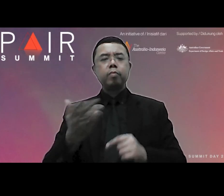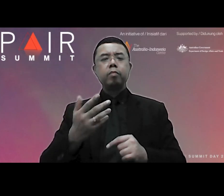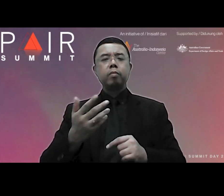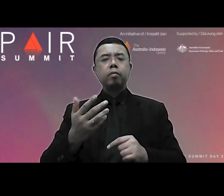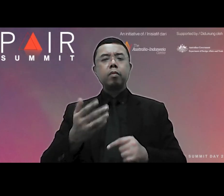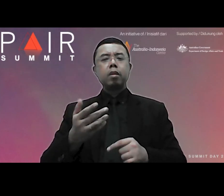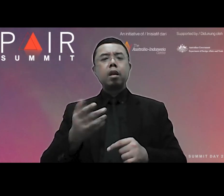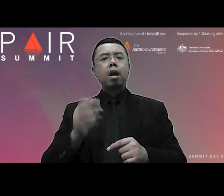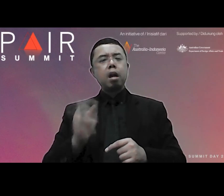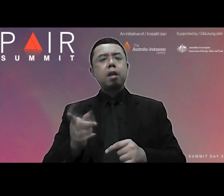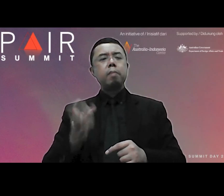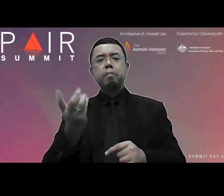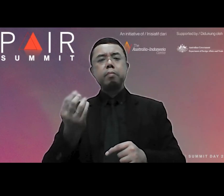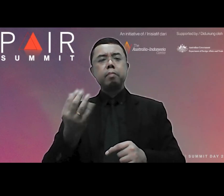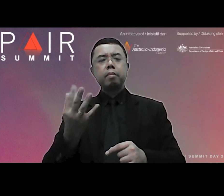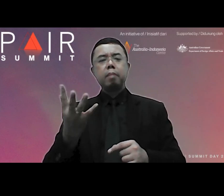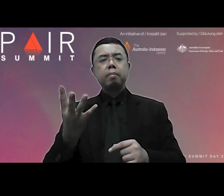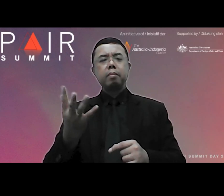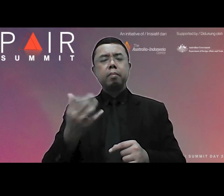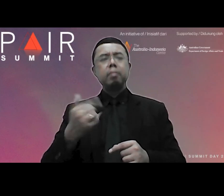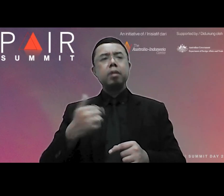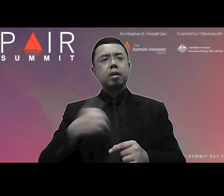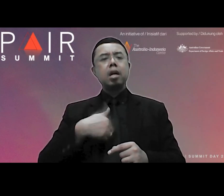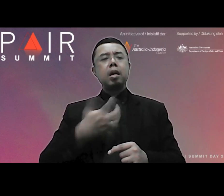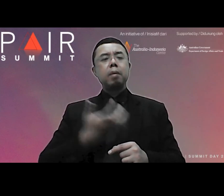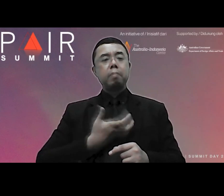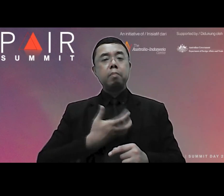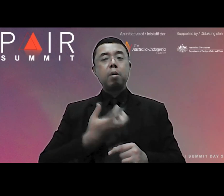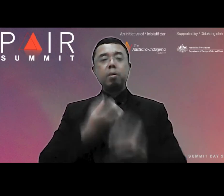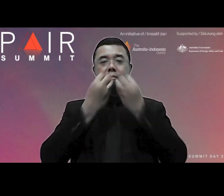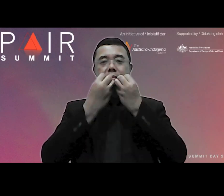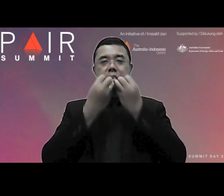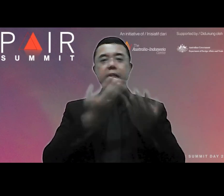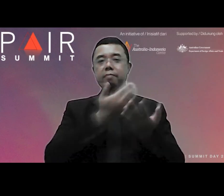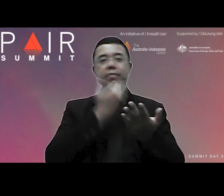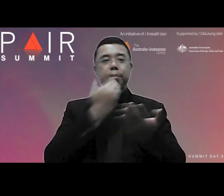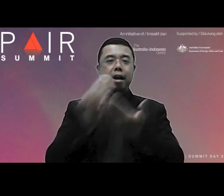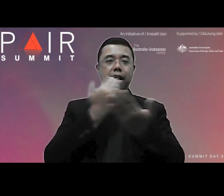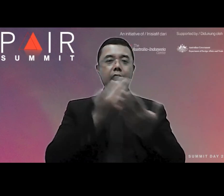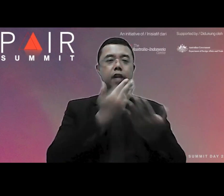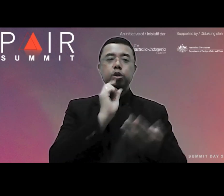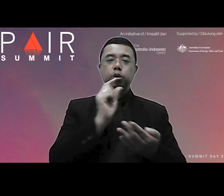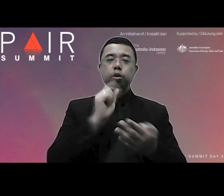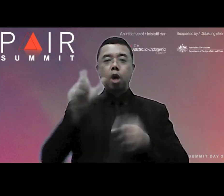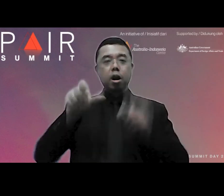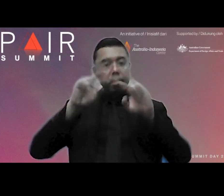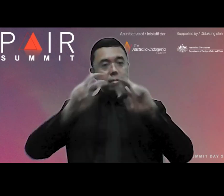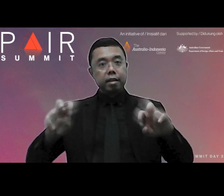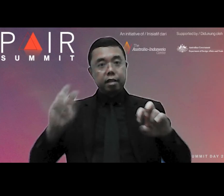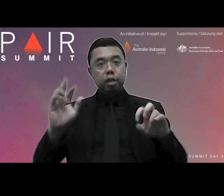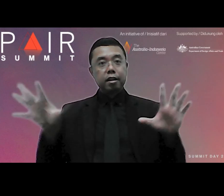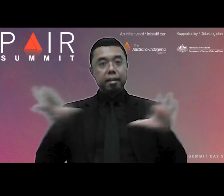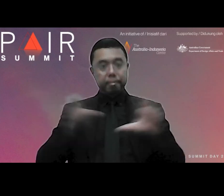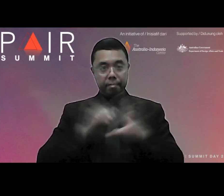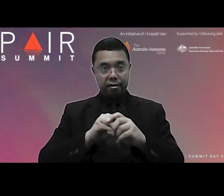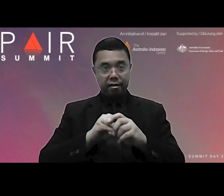really wanted to commend and thank all of the AIC PAIR researchers who have been involved in these research initiatives, and particularly